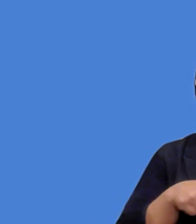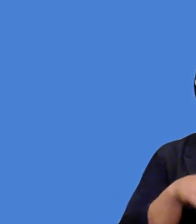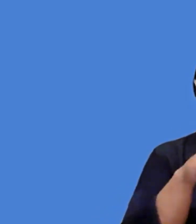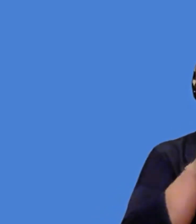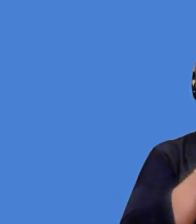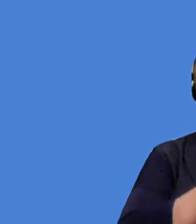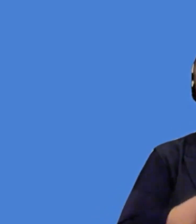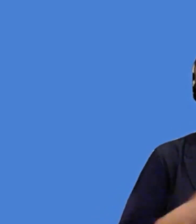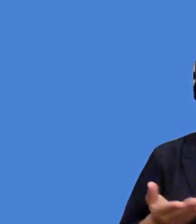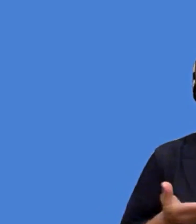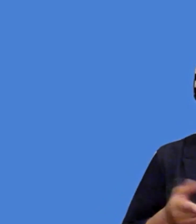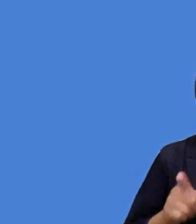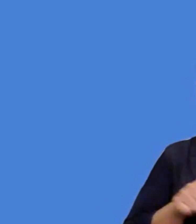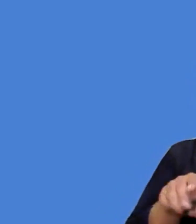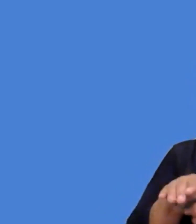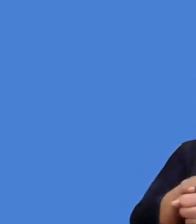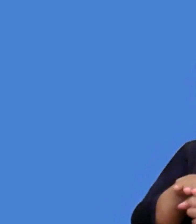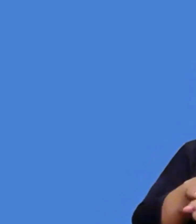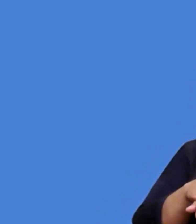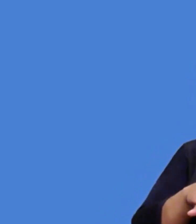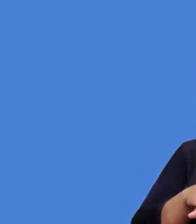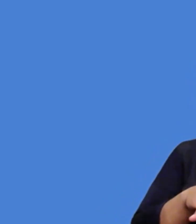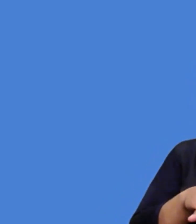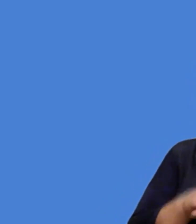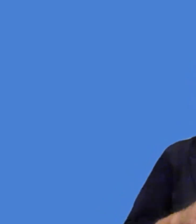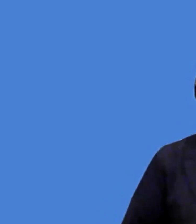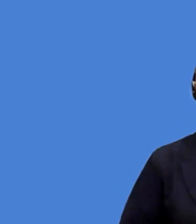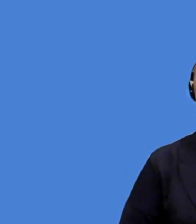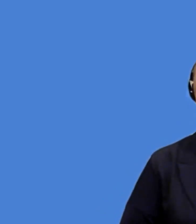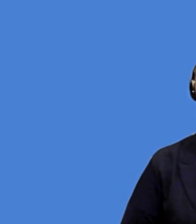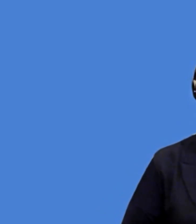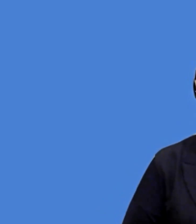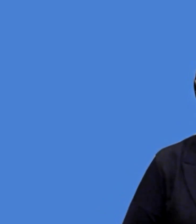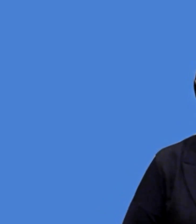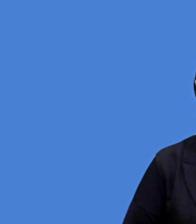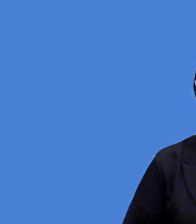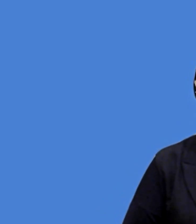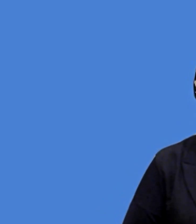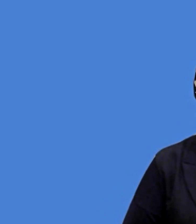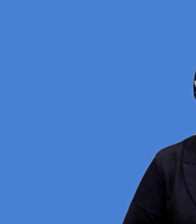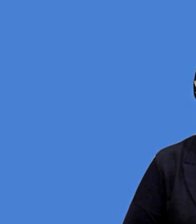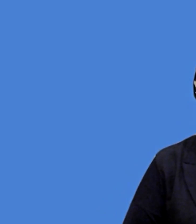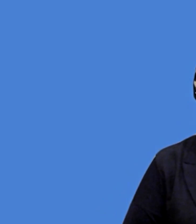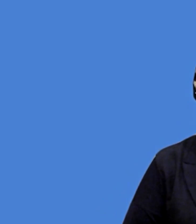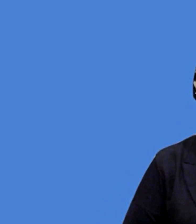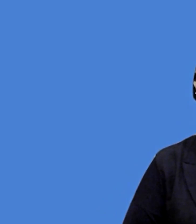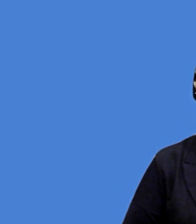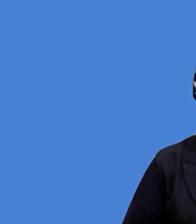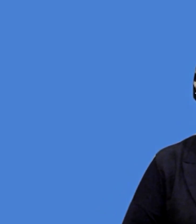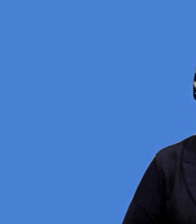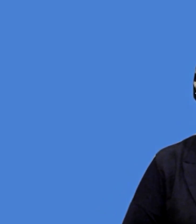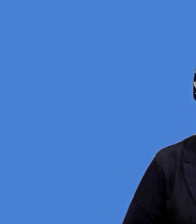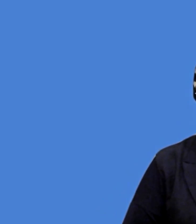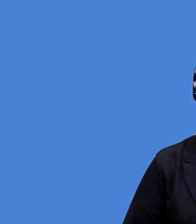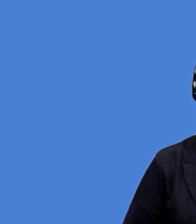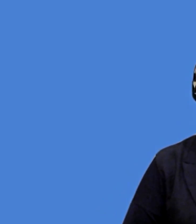improving accessibility, and ensuring national standards aligned with CRPD guidelines.